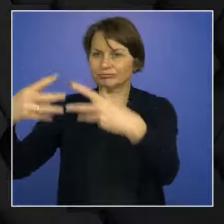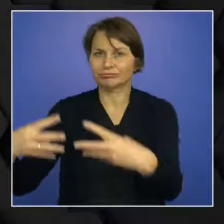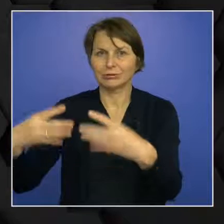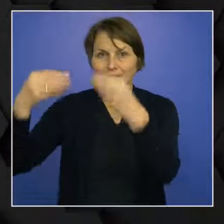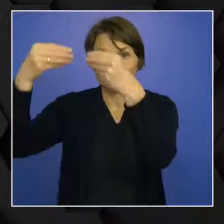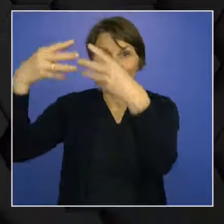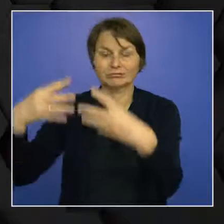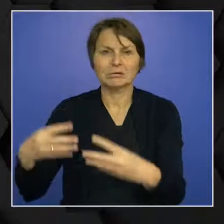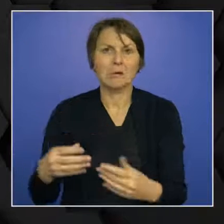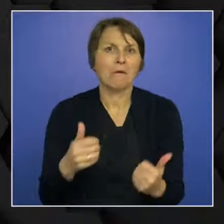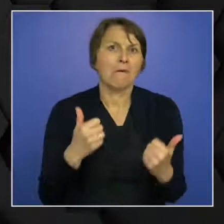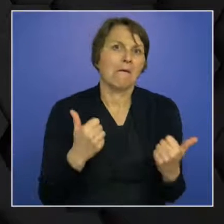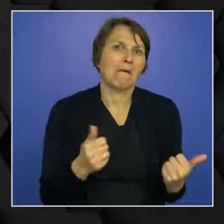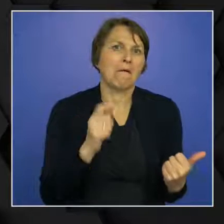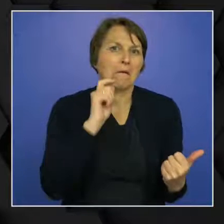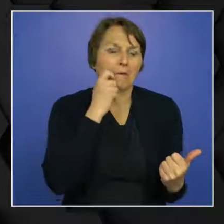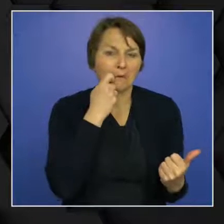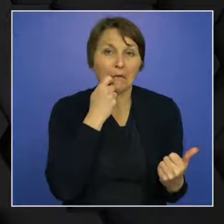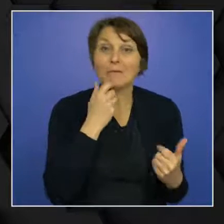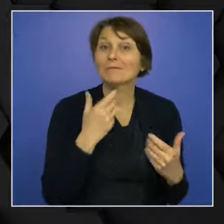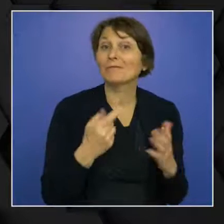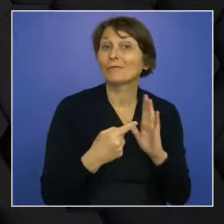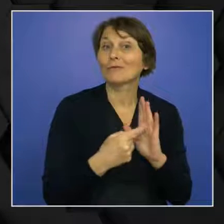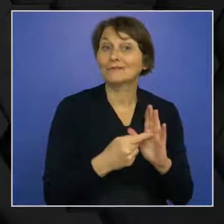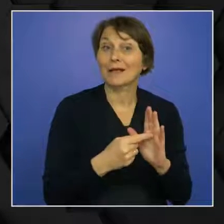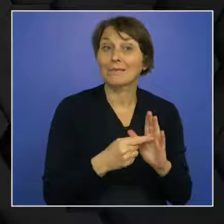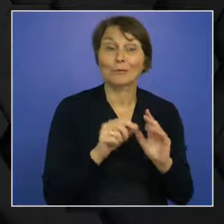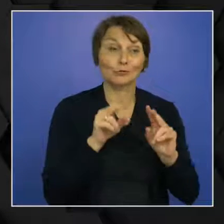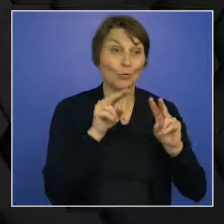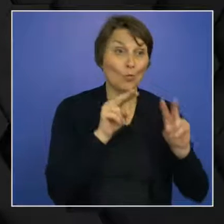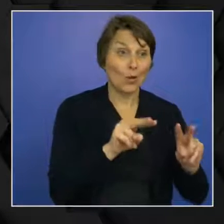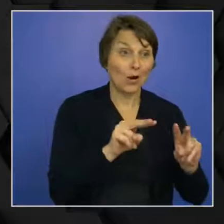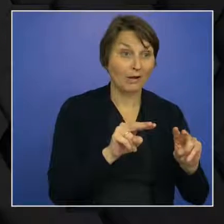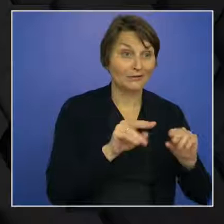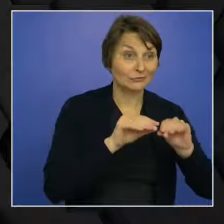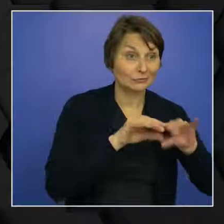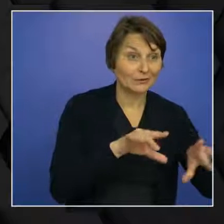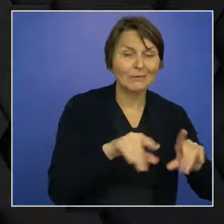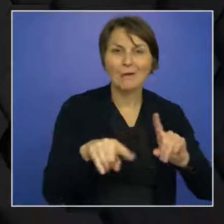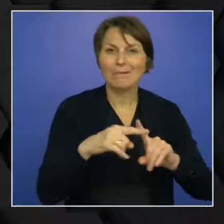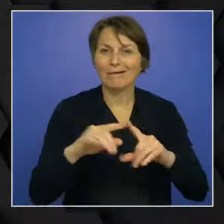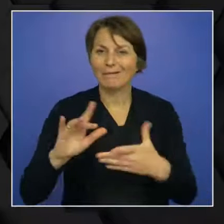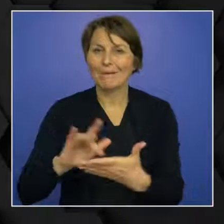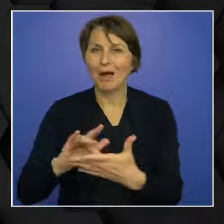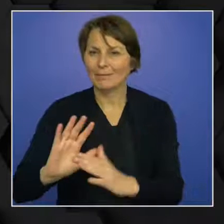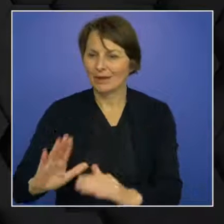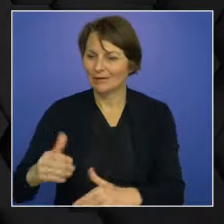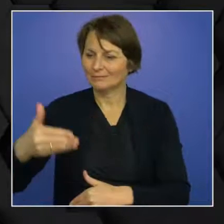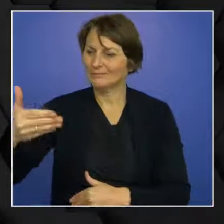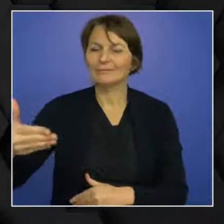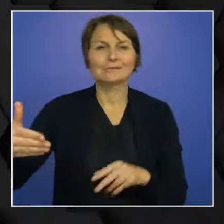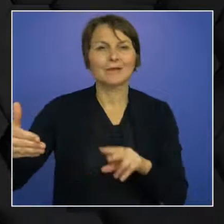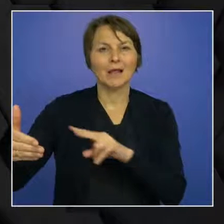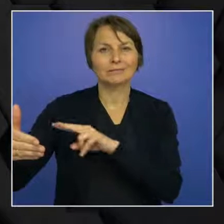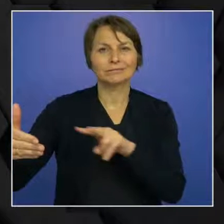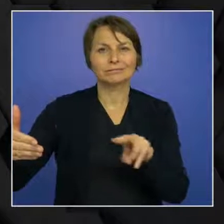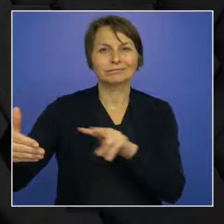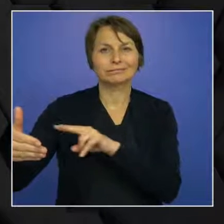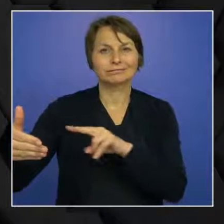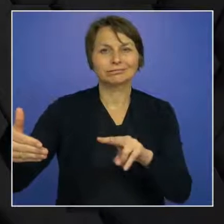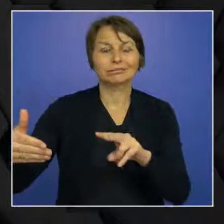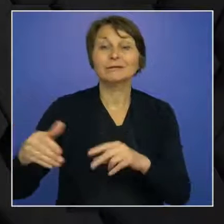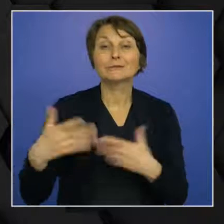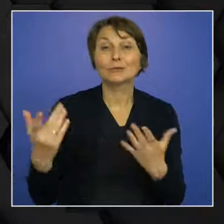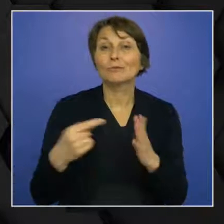feature because people can have that on the iPad, right, and connect their reading tools. So let's, for instance, say if you have a